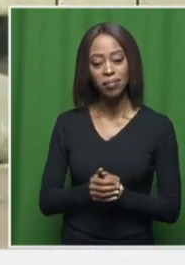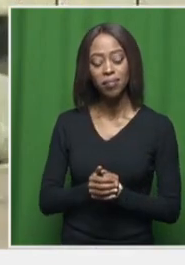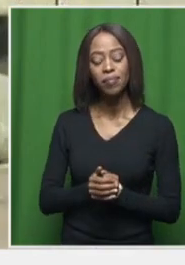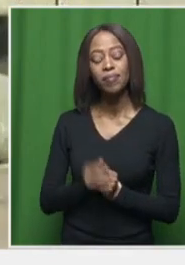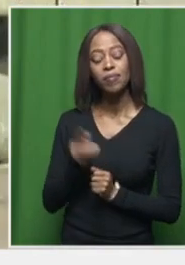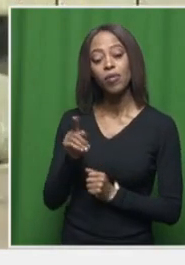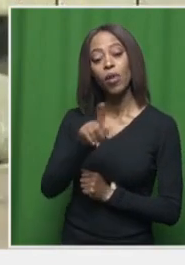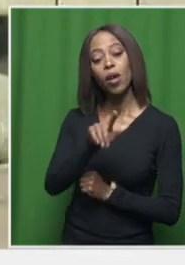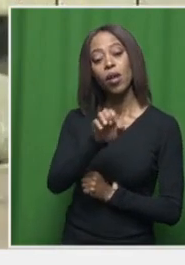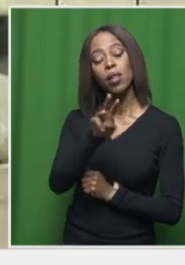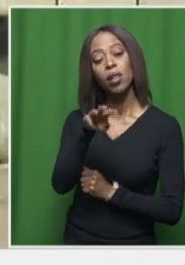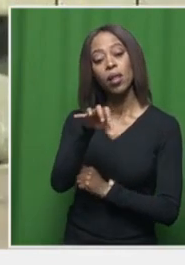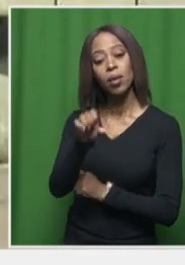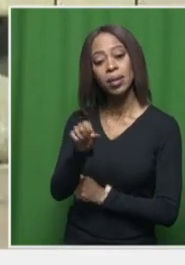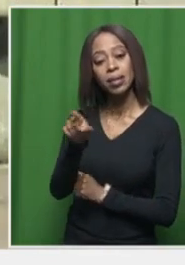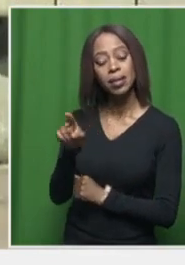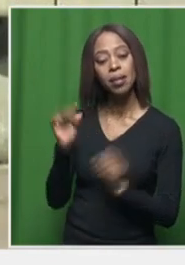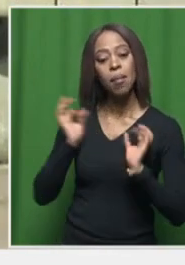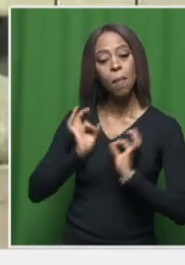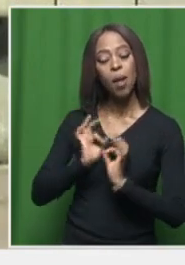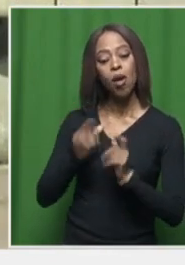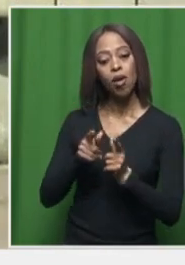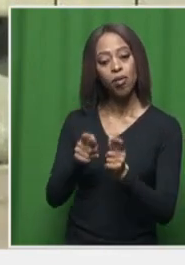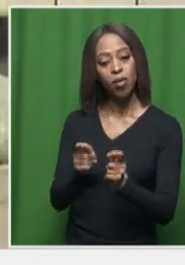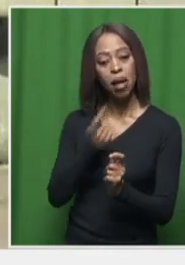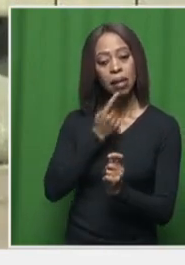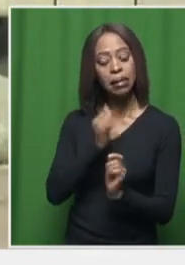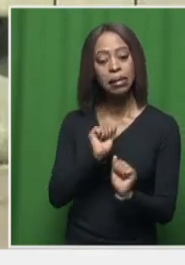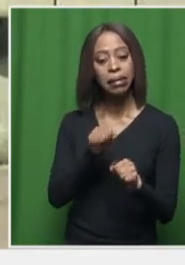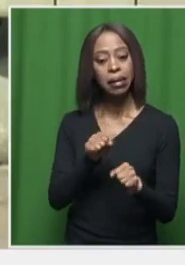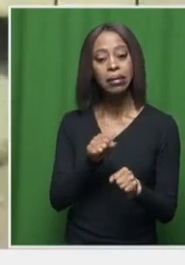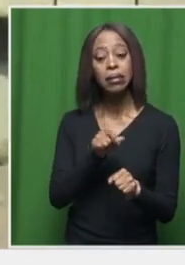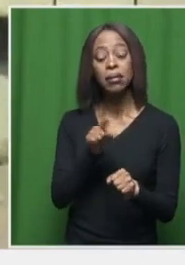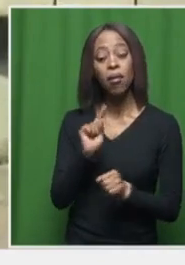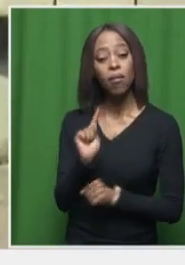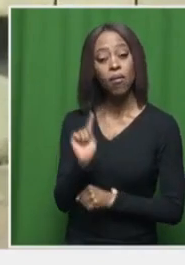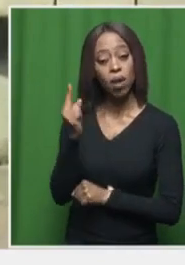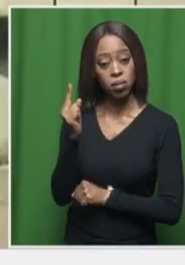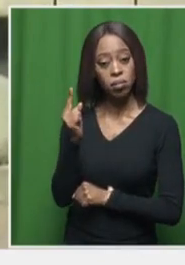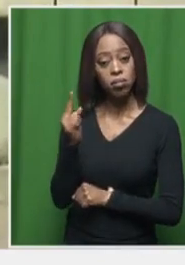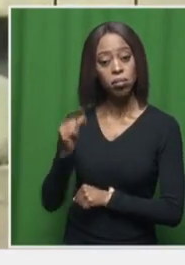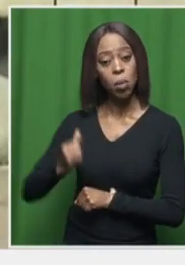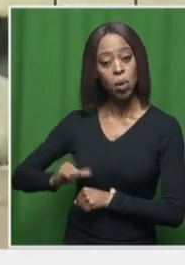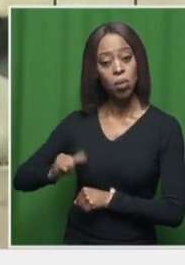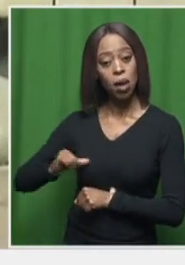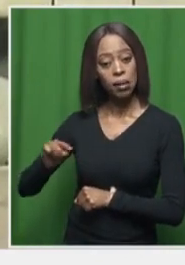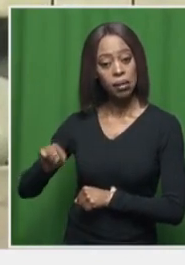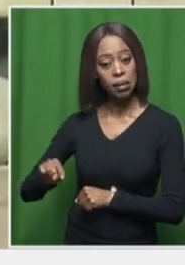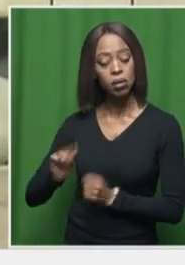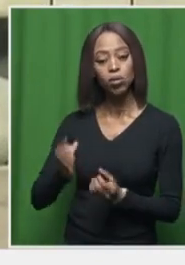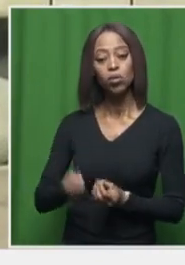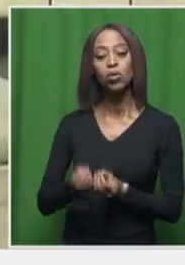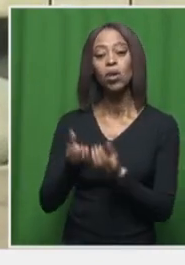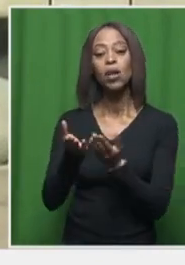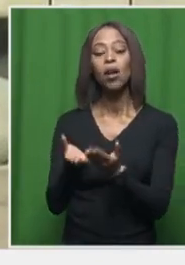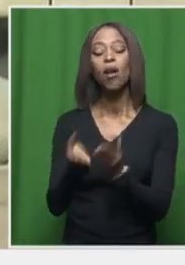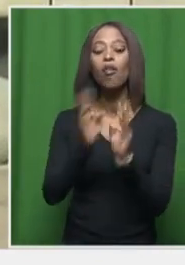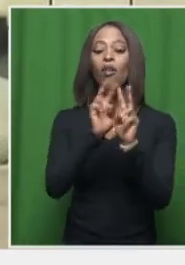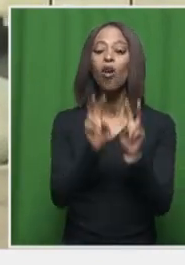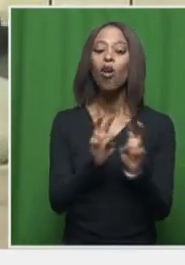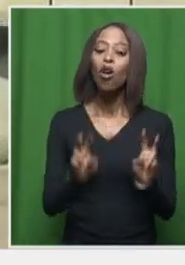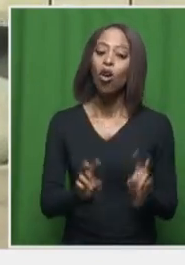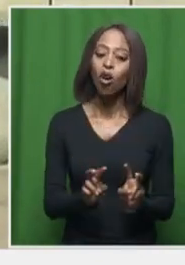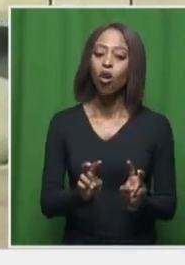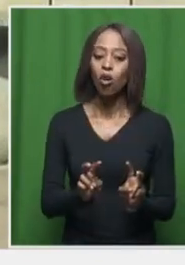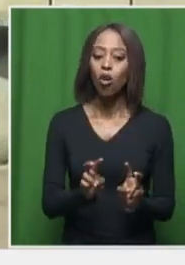Lewis, the mayor of the city of Cape Town. This city may be arguably the first metro municipality to provide